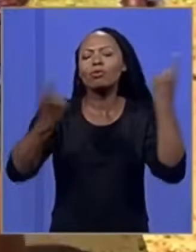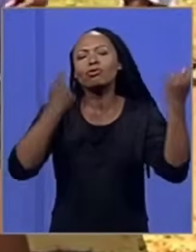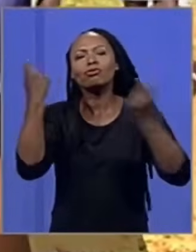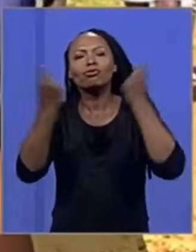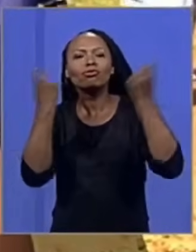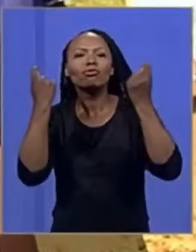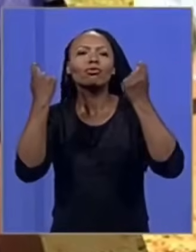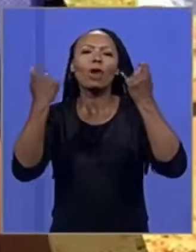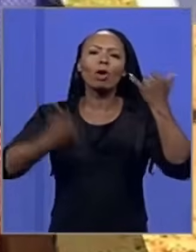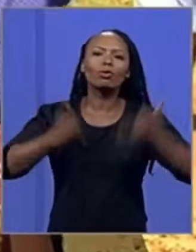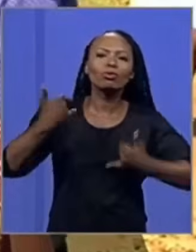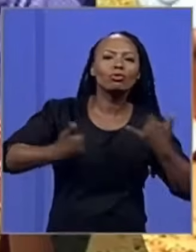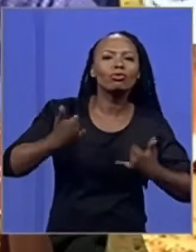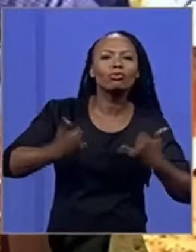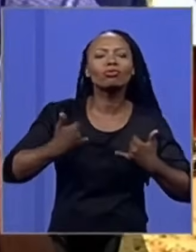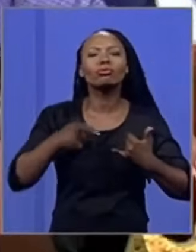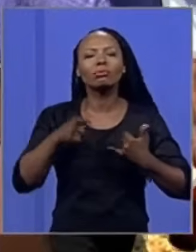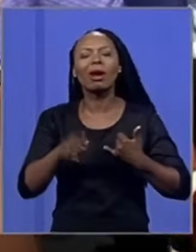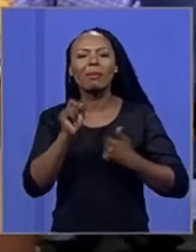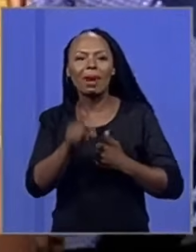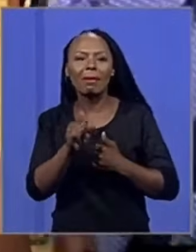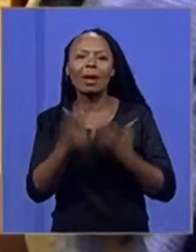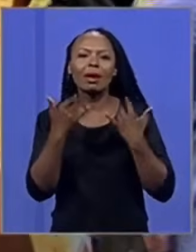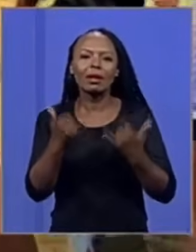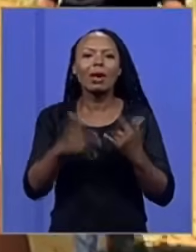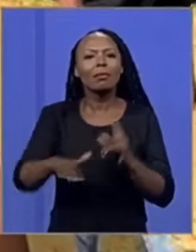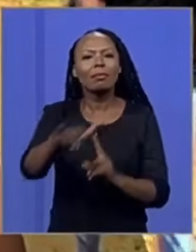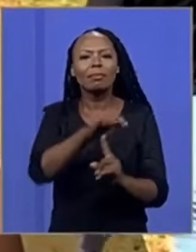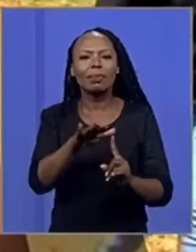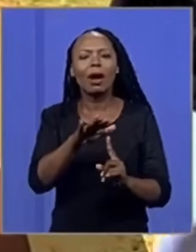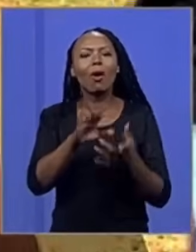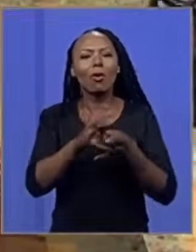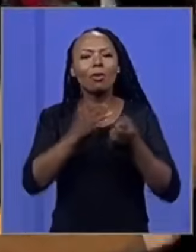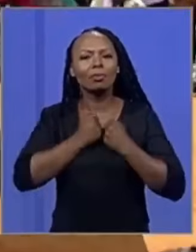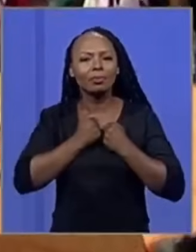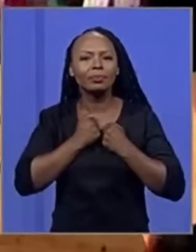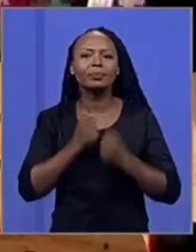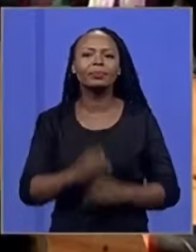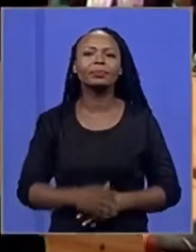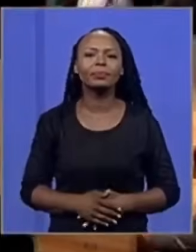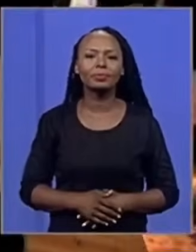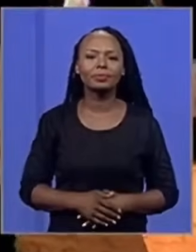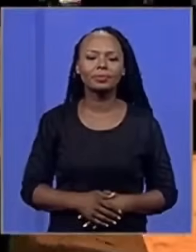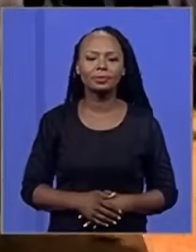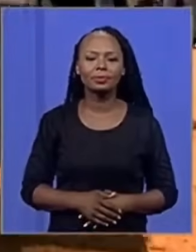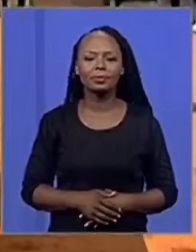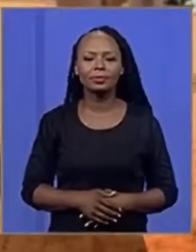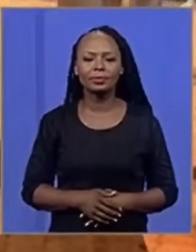kgolele gaufi ba tlilo thaba le rona mo polekeng ya rona ya mo setšha Makapanstad.